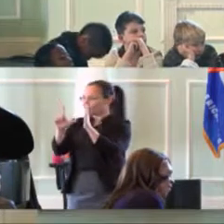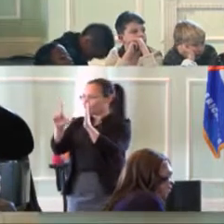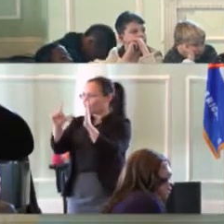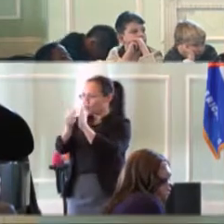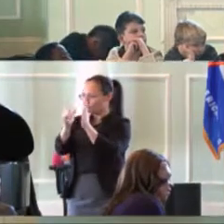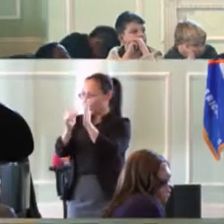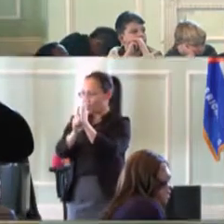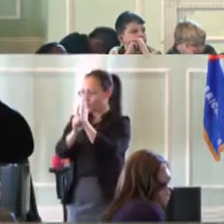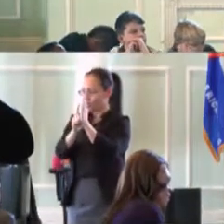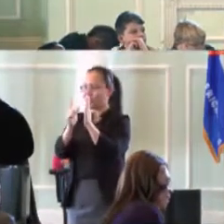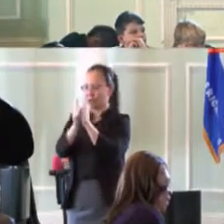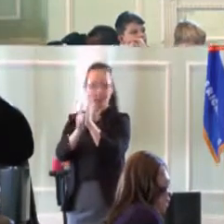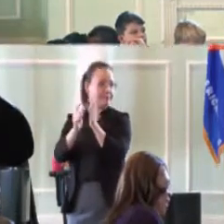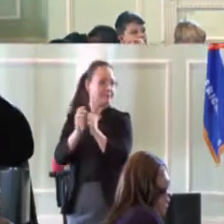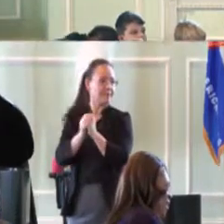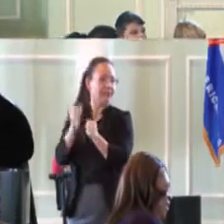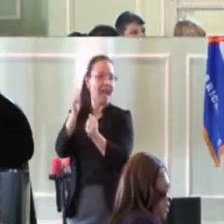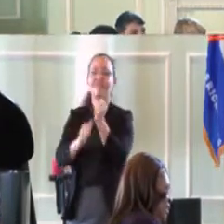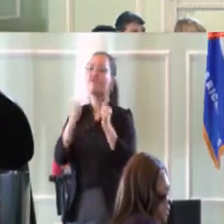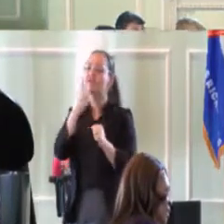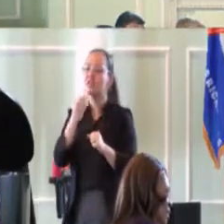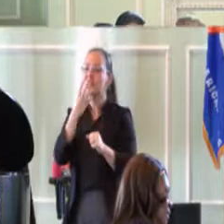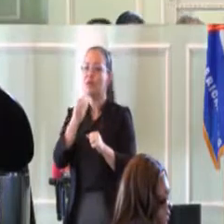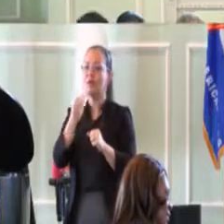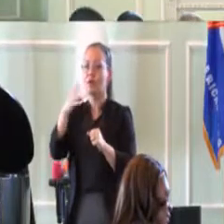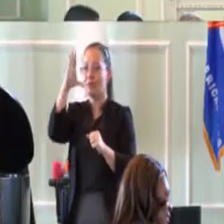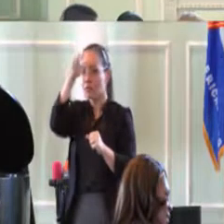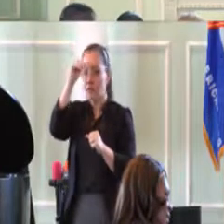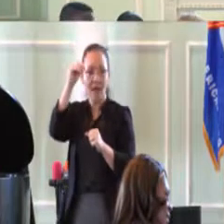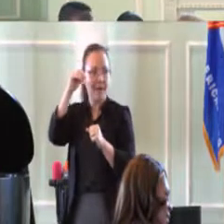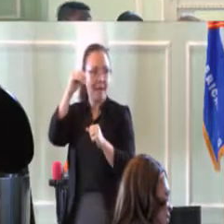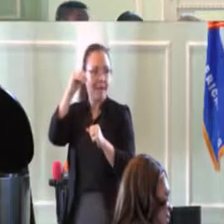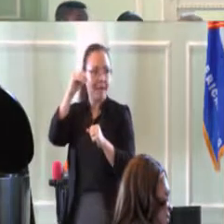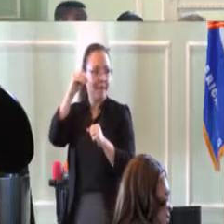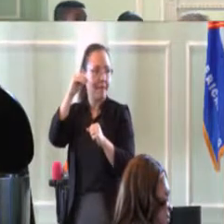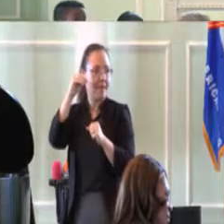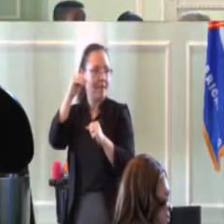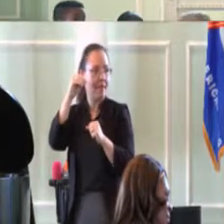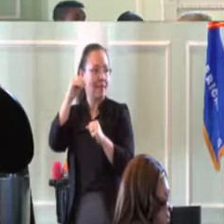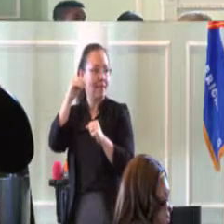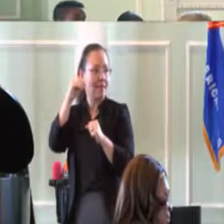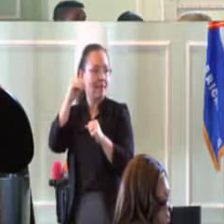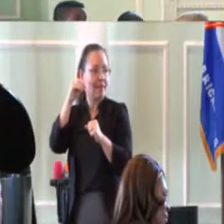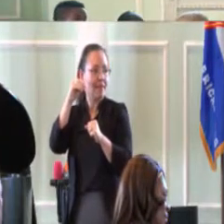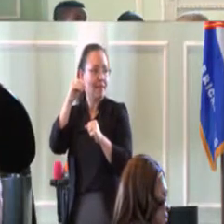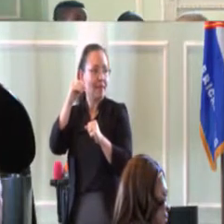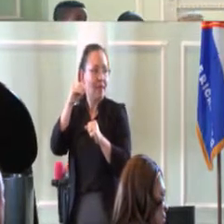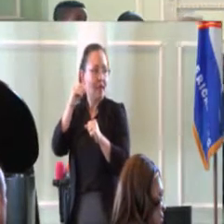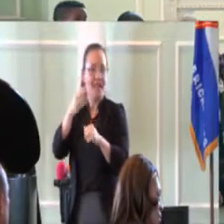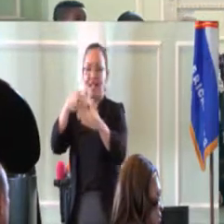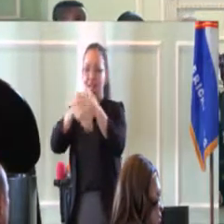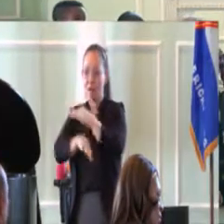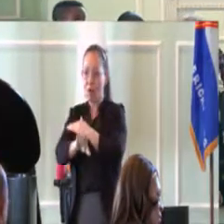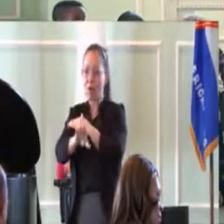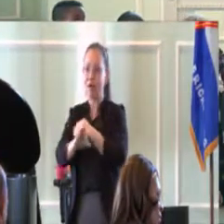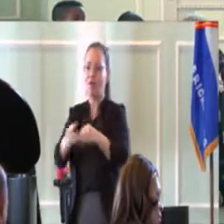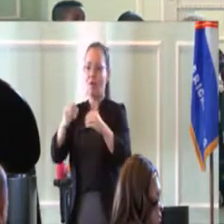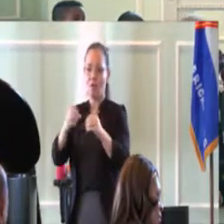every Hebrew boy that is born in Egypt will be thrown into the